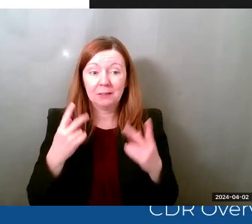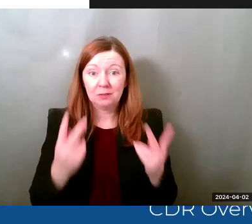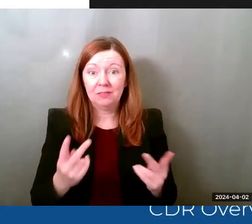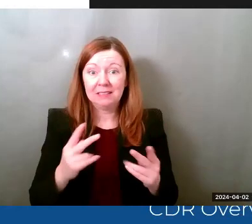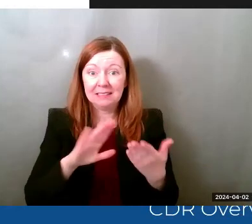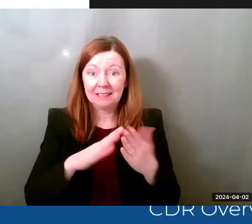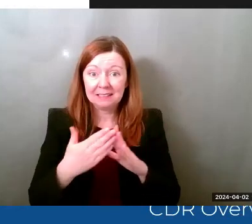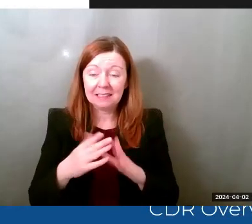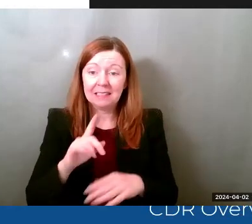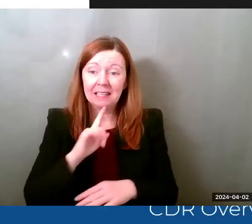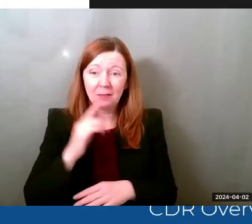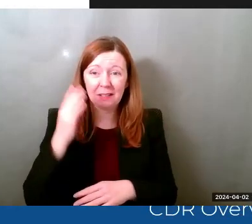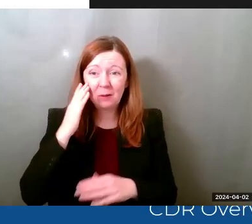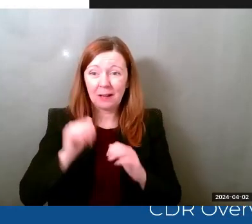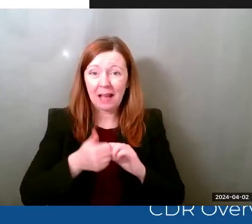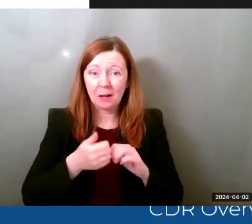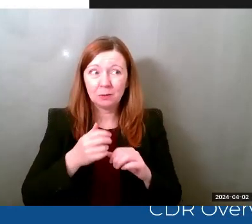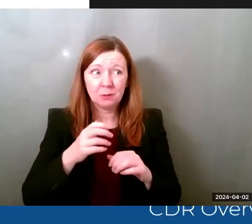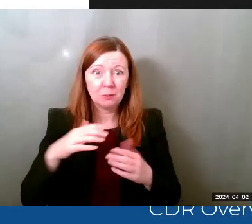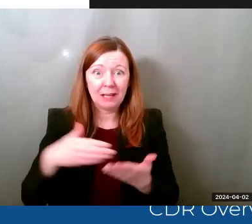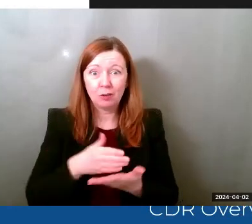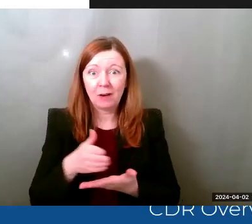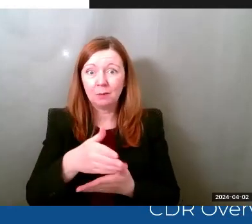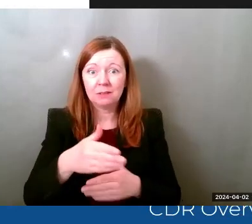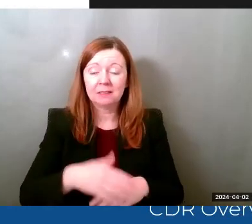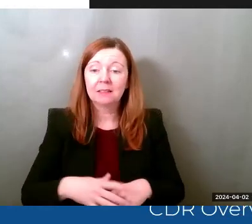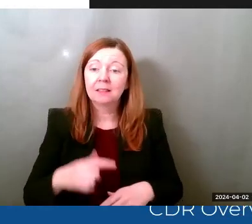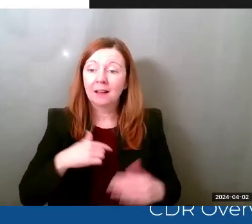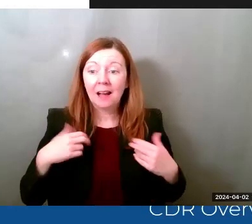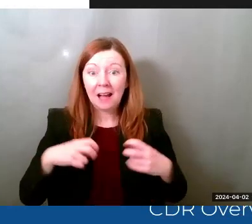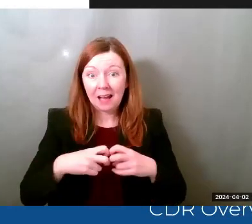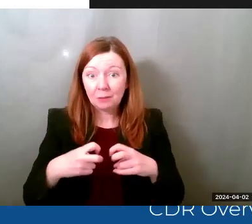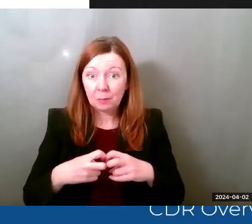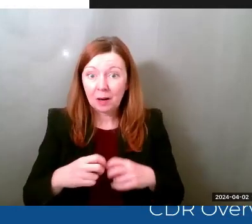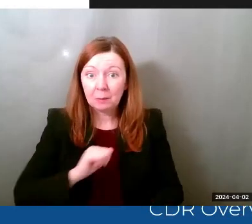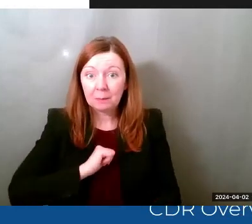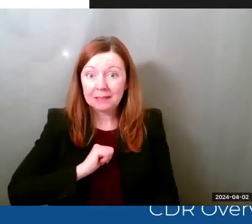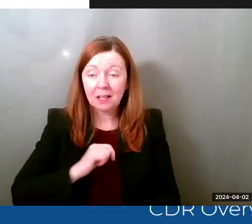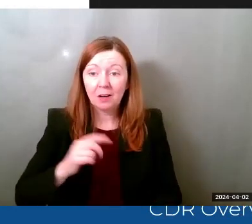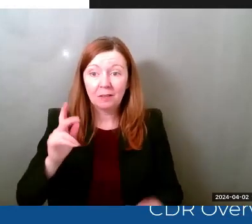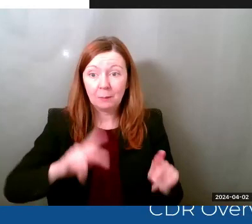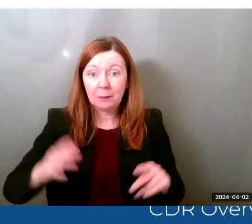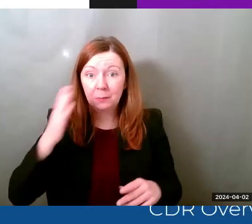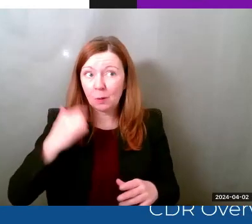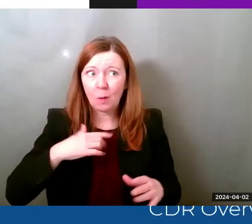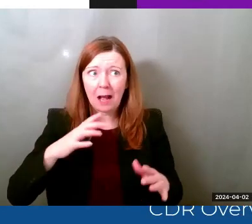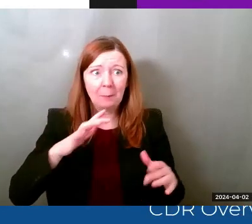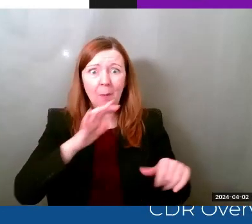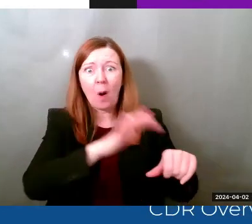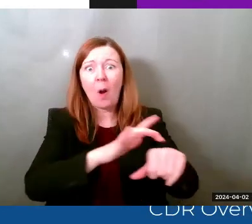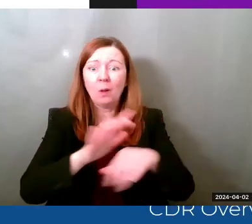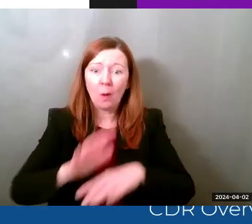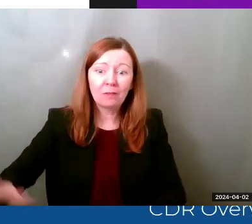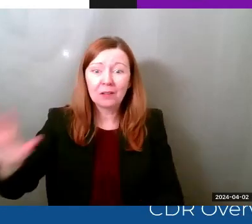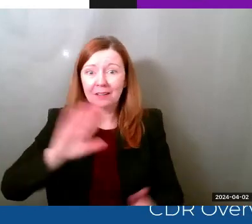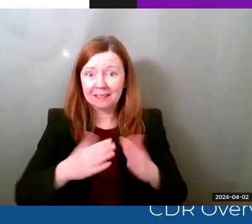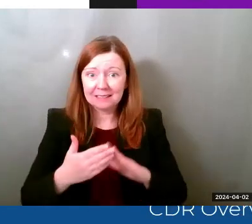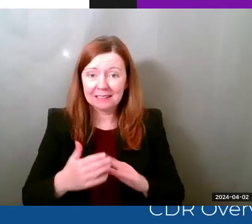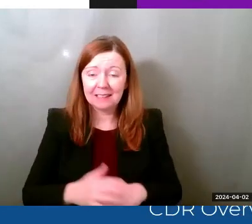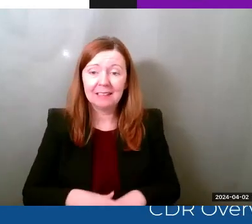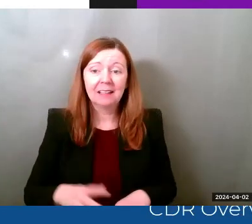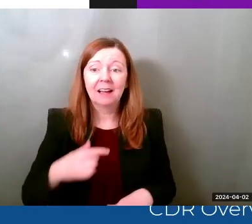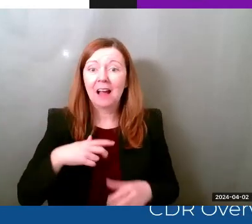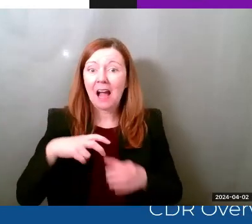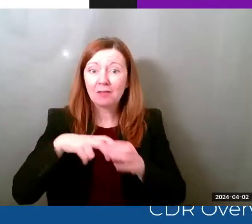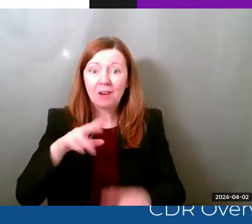the city and really knowing how to get around. I have a problem, and people know that I'm all over this city. Okay. It's like I